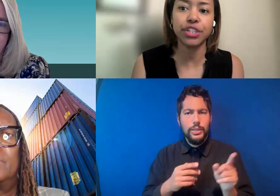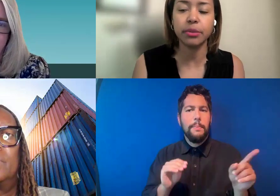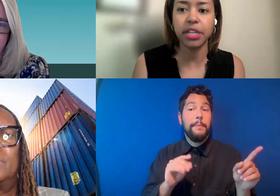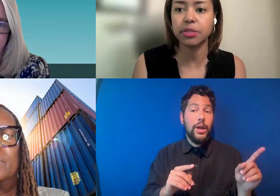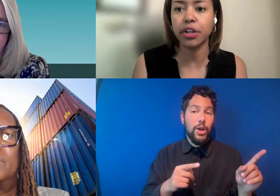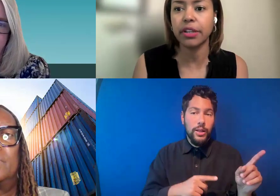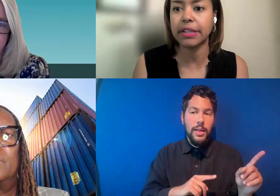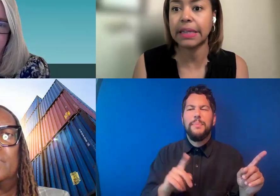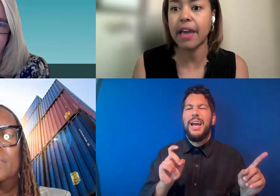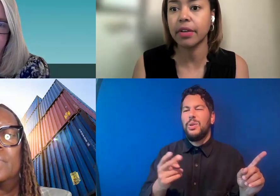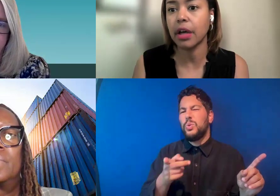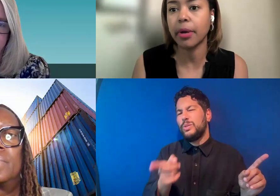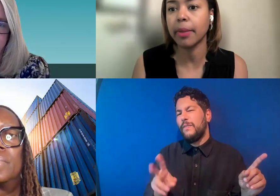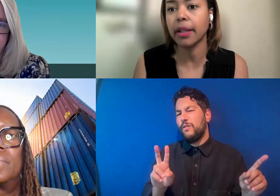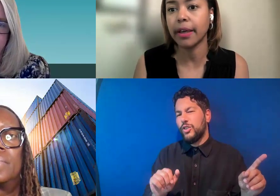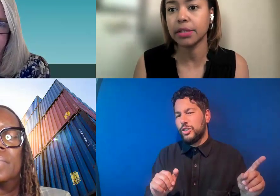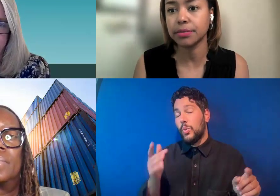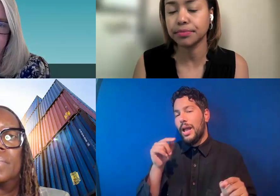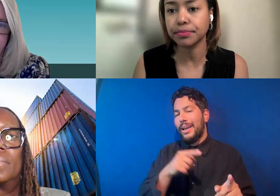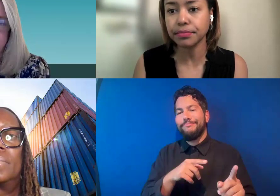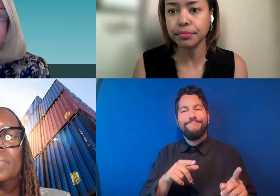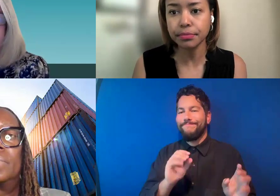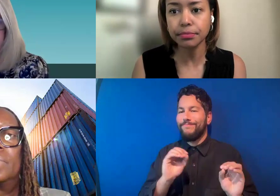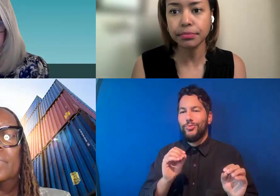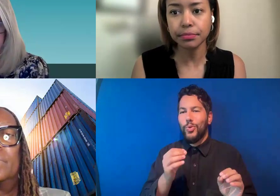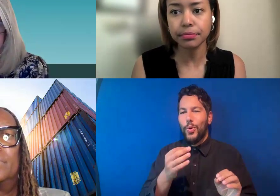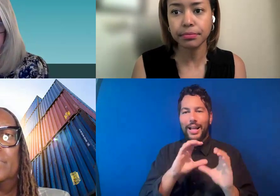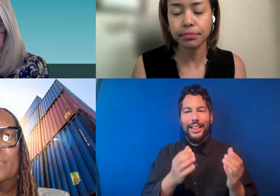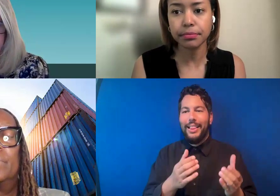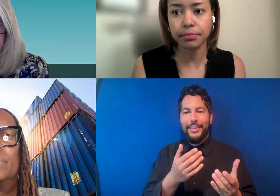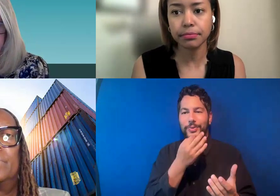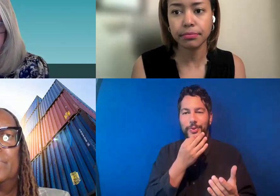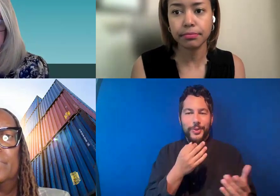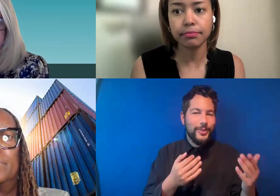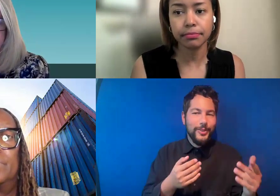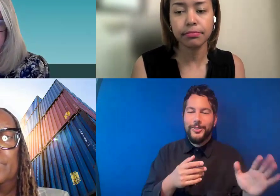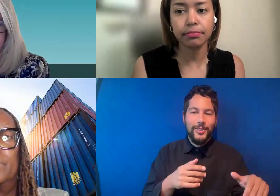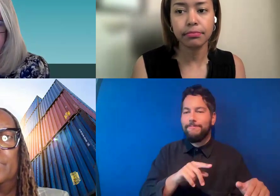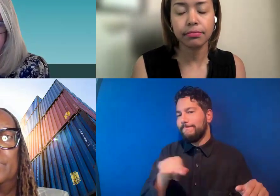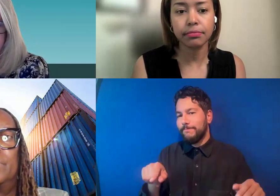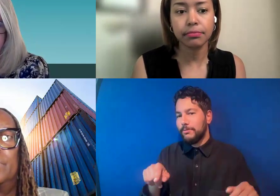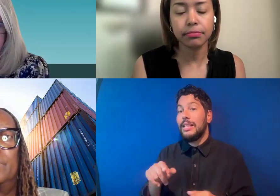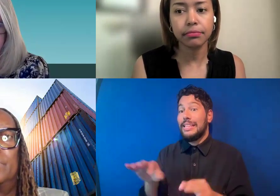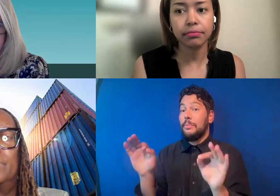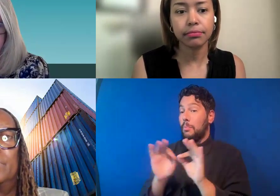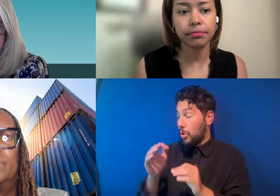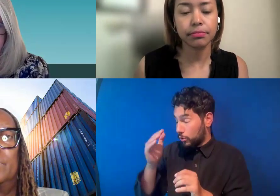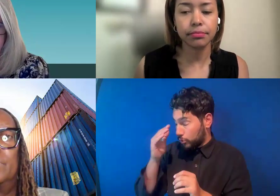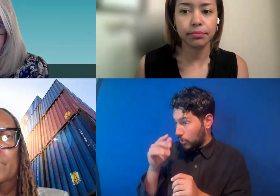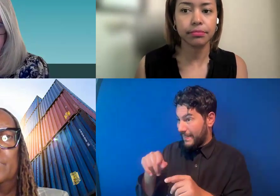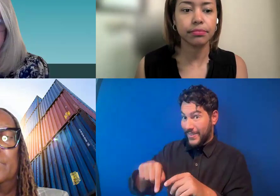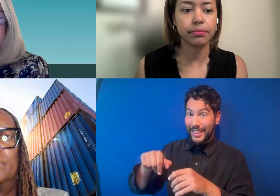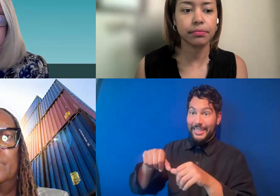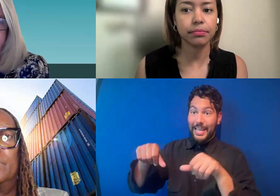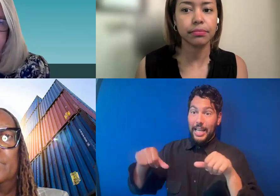the one in Virginia because Maryland didn't have an upcoming class. Right. And that's an important point, particularly in this area